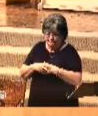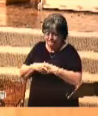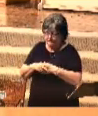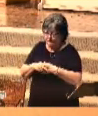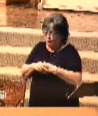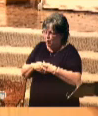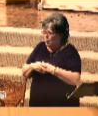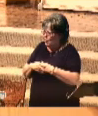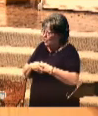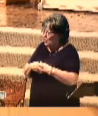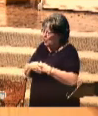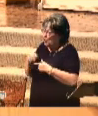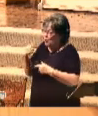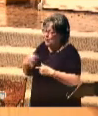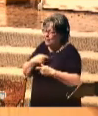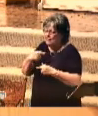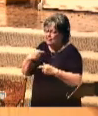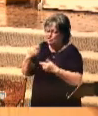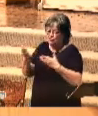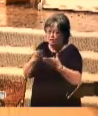We serve an omnipotent God.